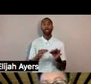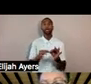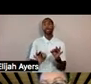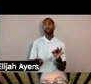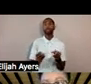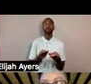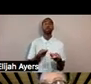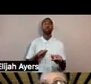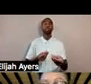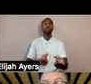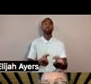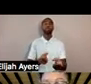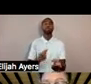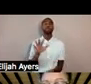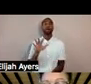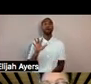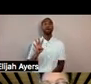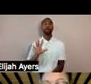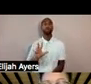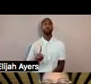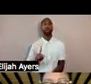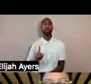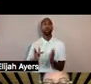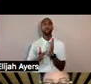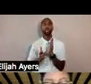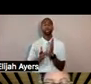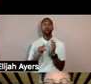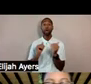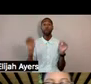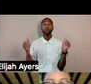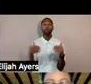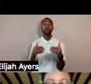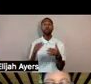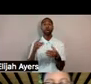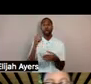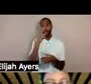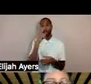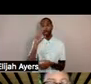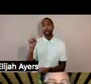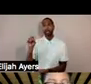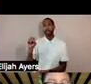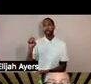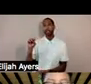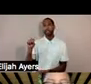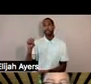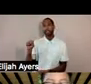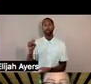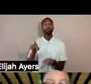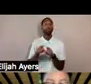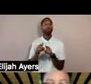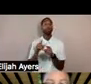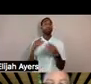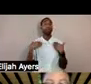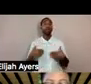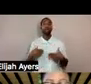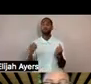soothing grounding 5-4-3-2-1 technique that focuses on the senses and can also bring you and your body back to the